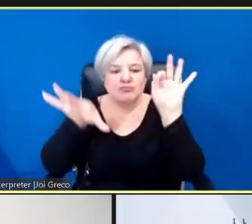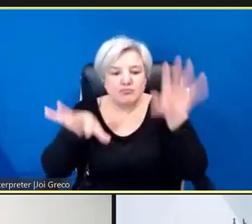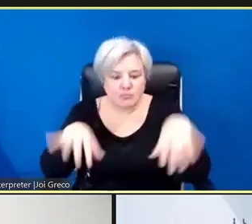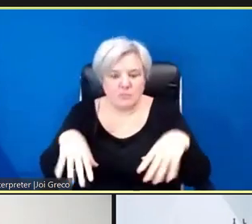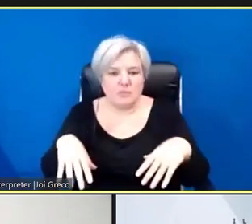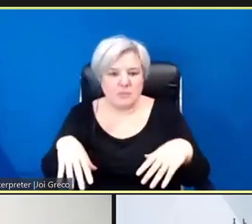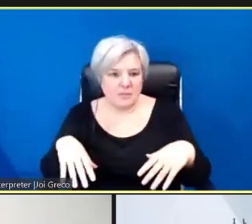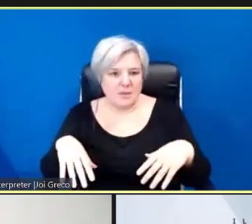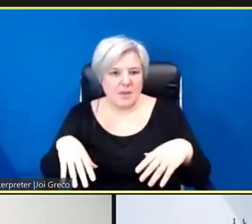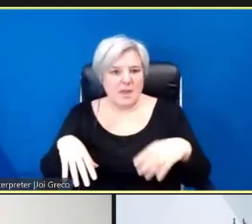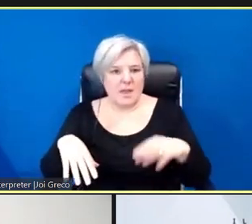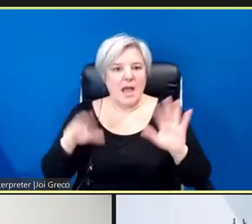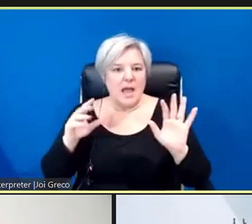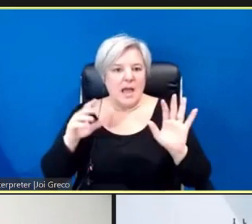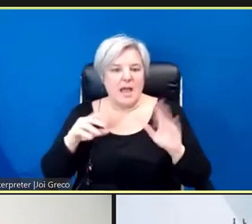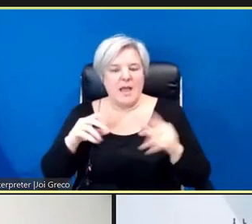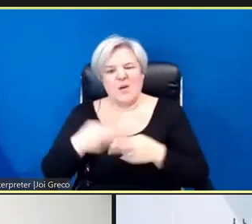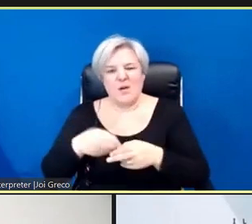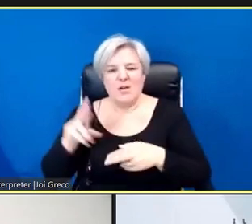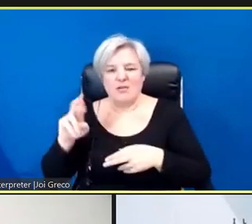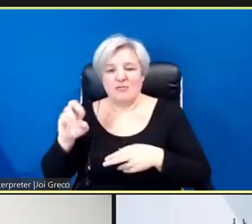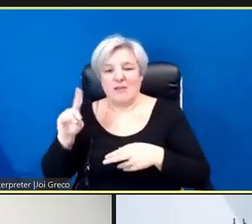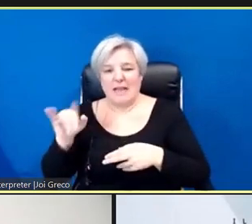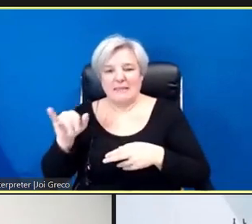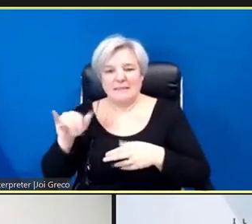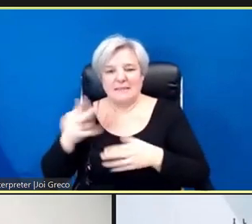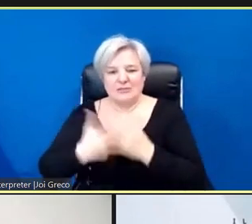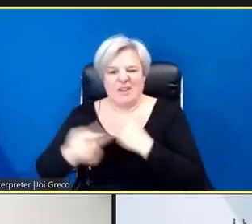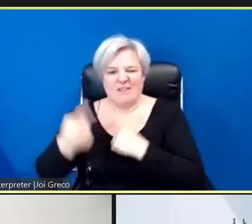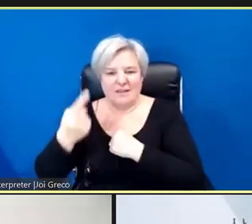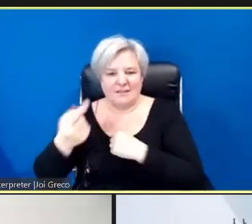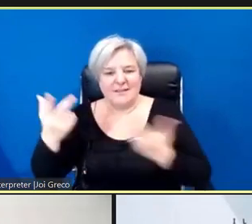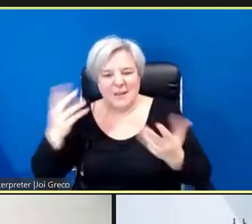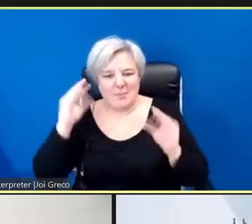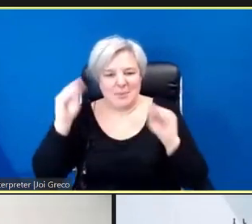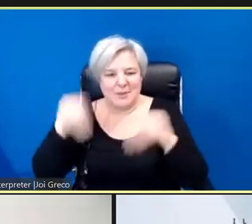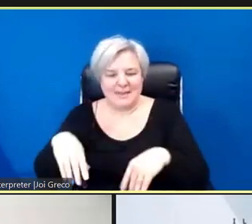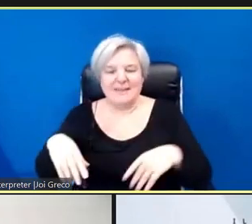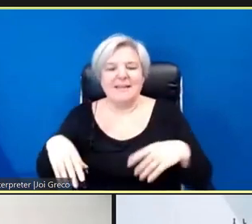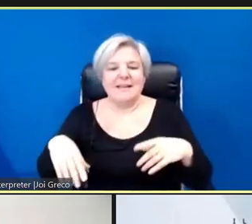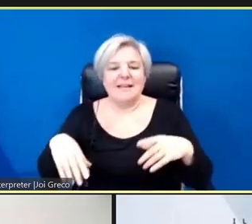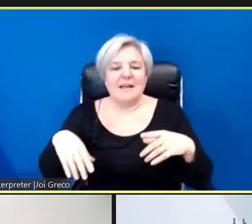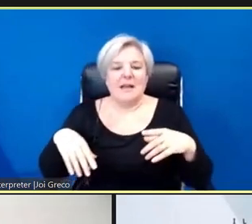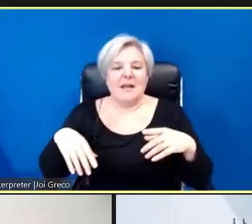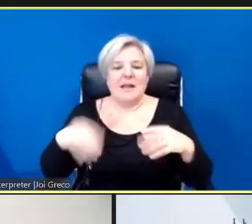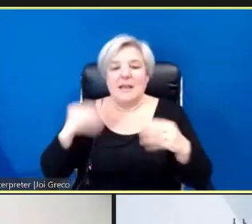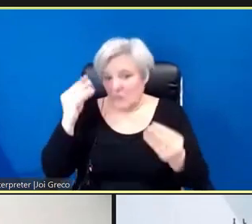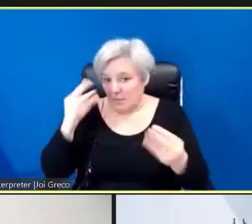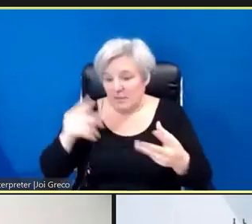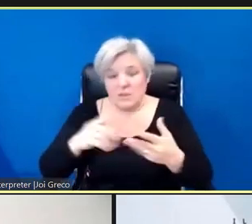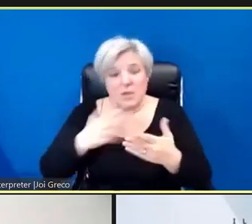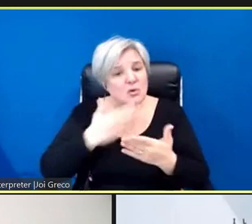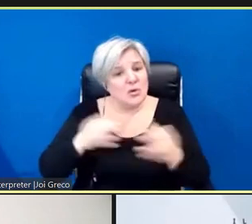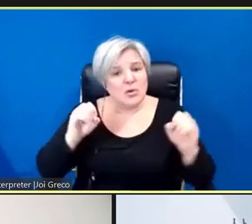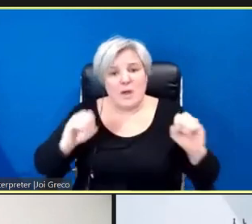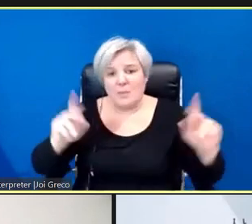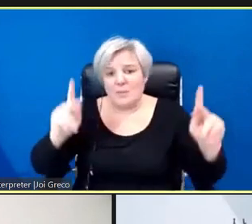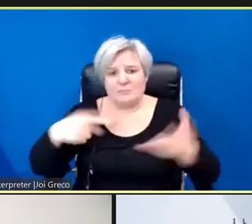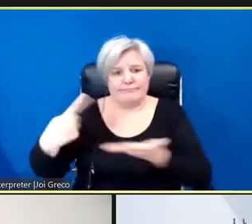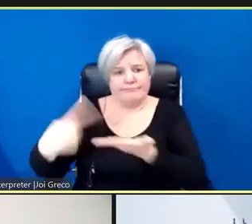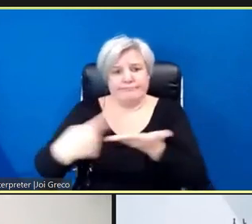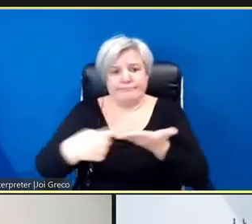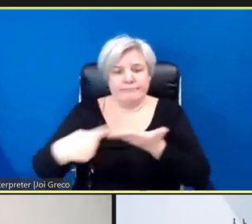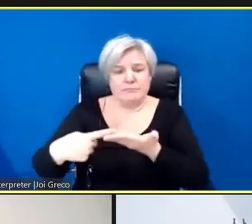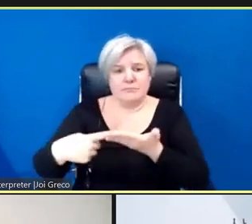the materials that I call the Randy trifecta are some references to CMV. And there were some great opportunities to